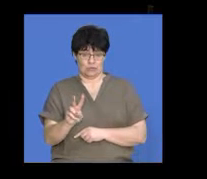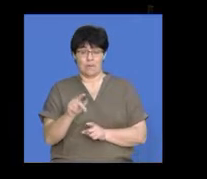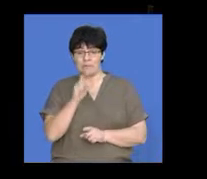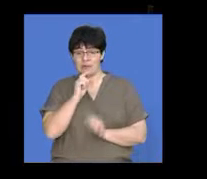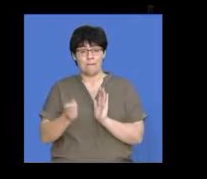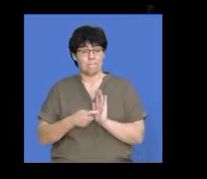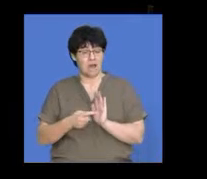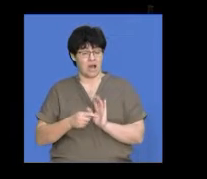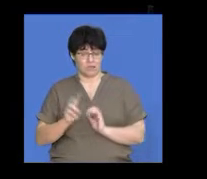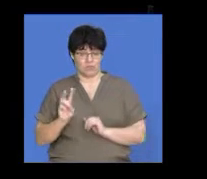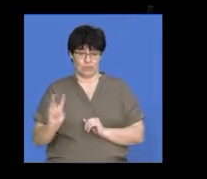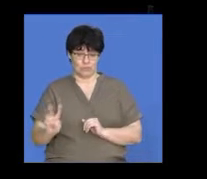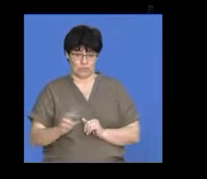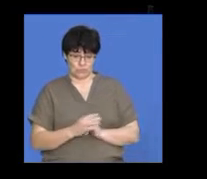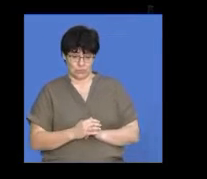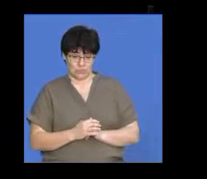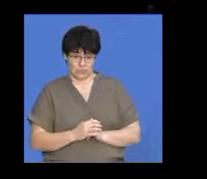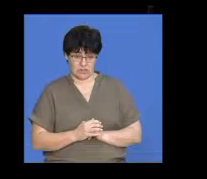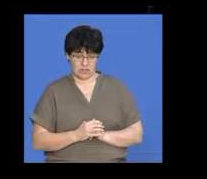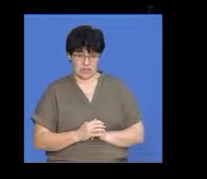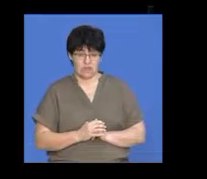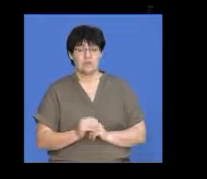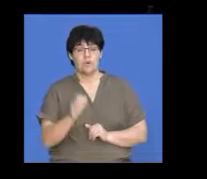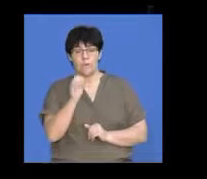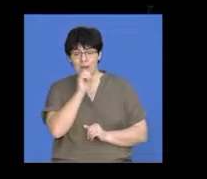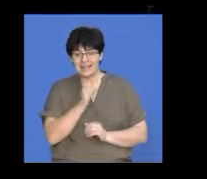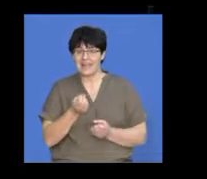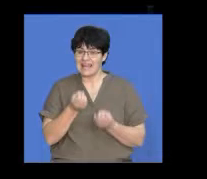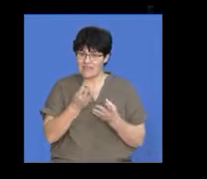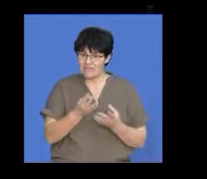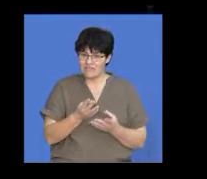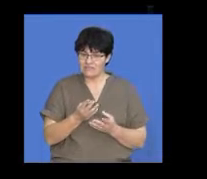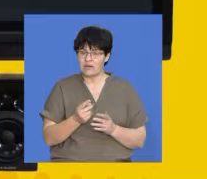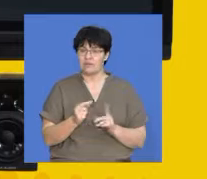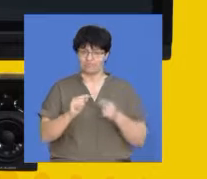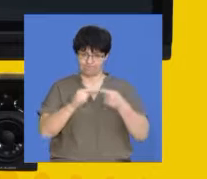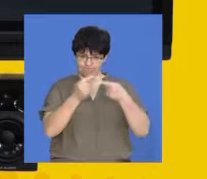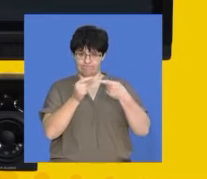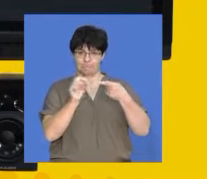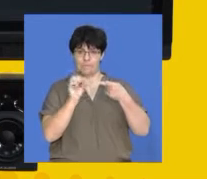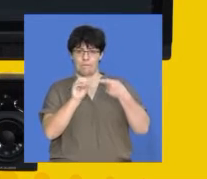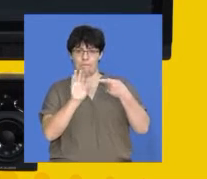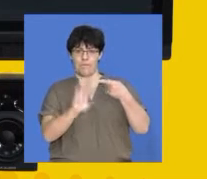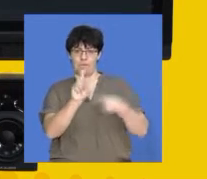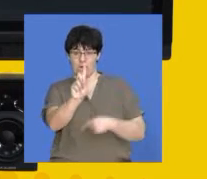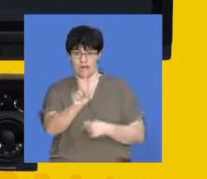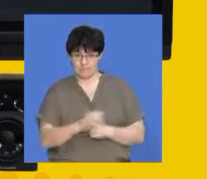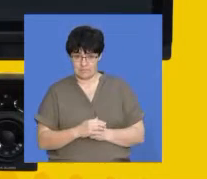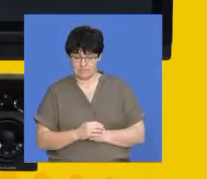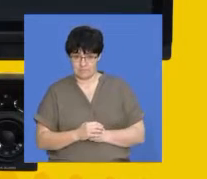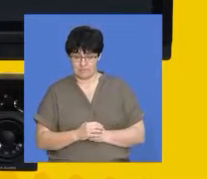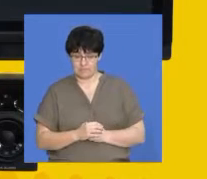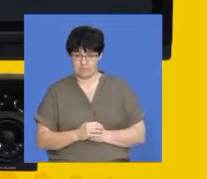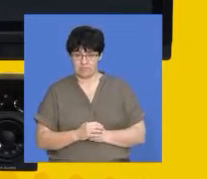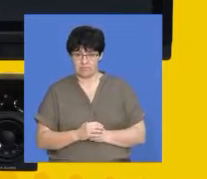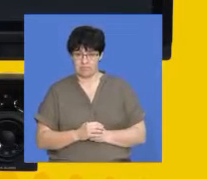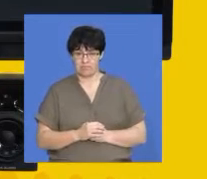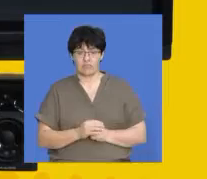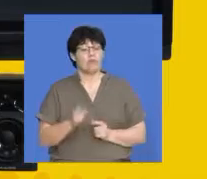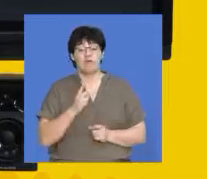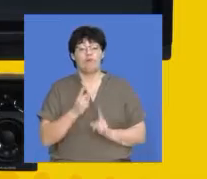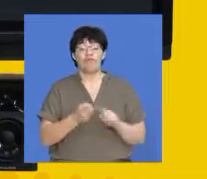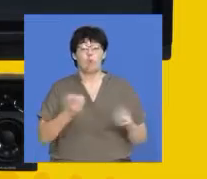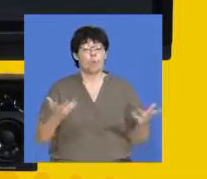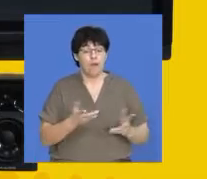2. So that means you have to give 1 point. And that point comes